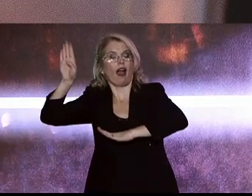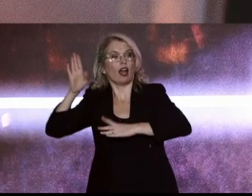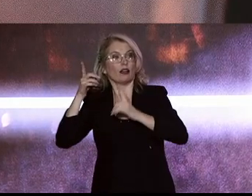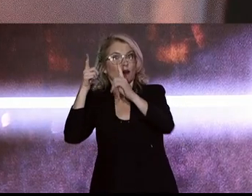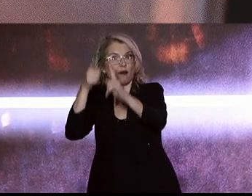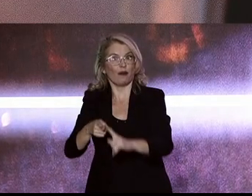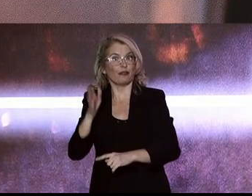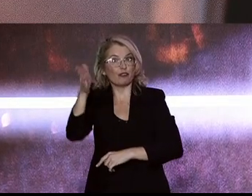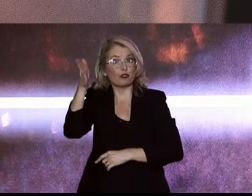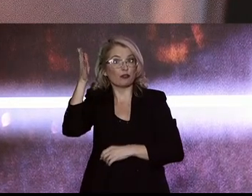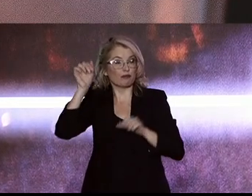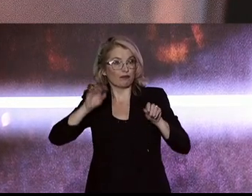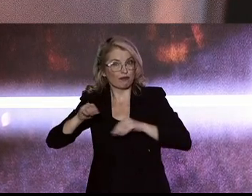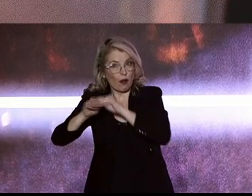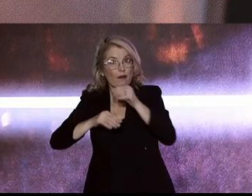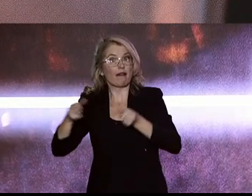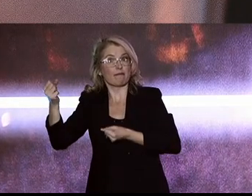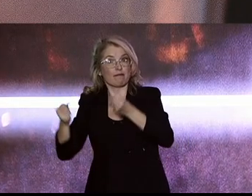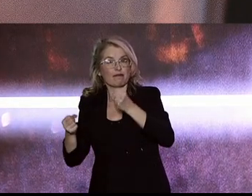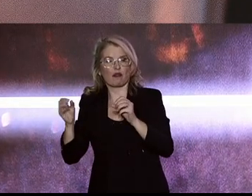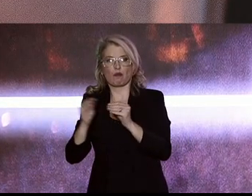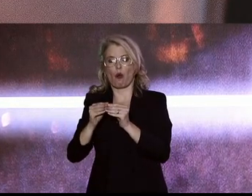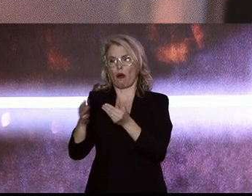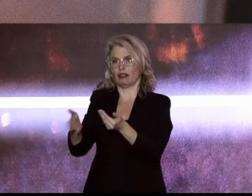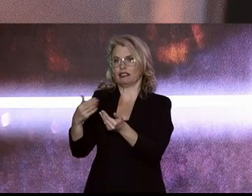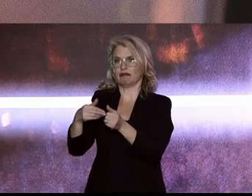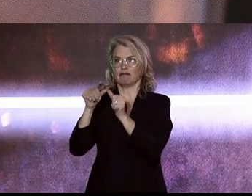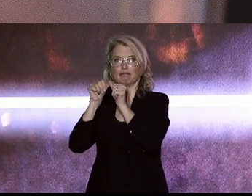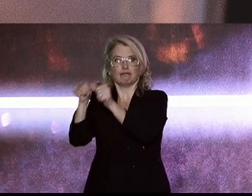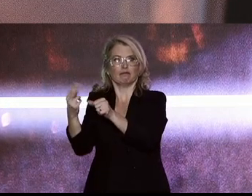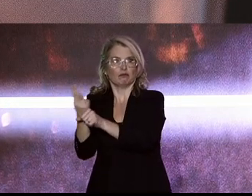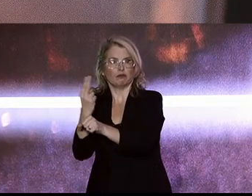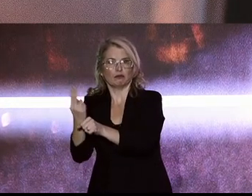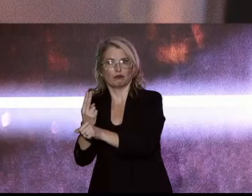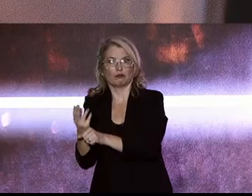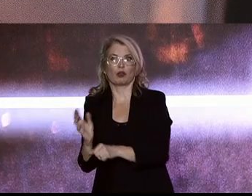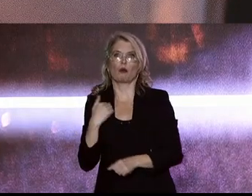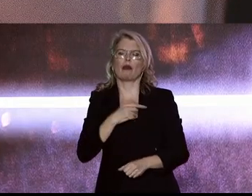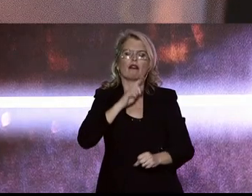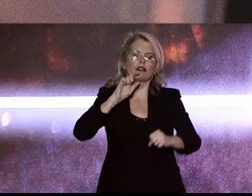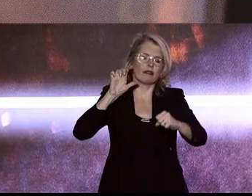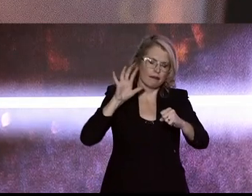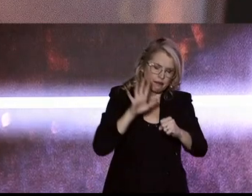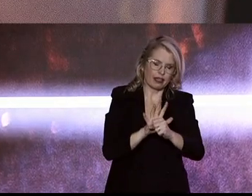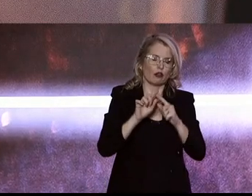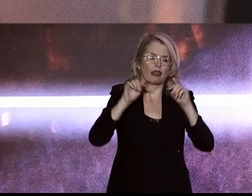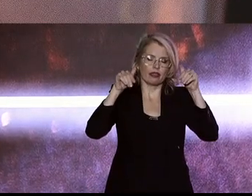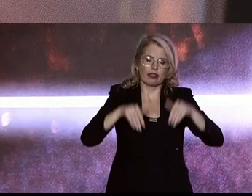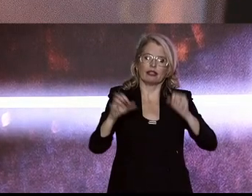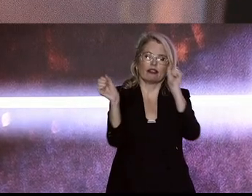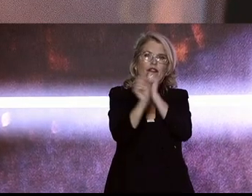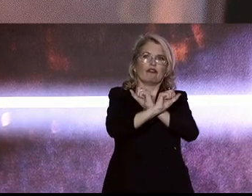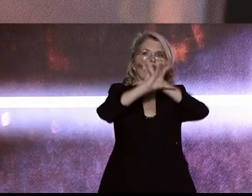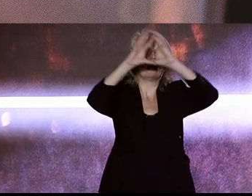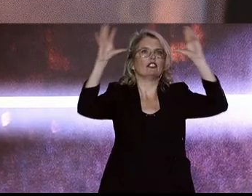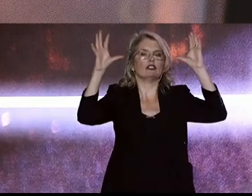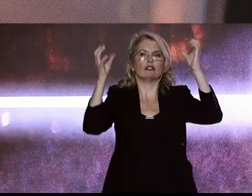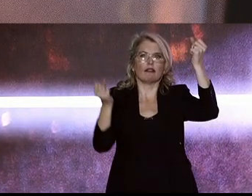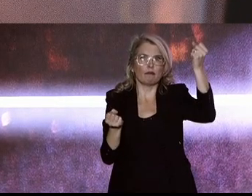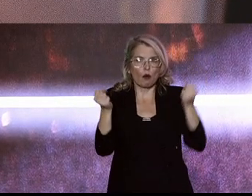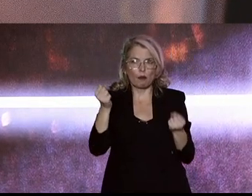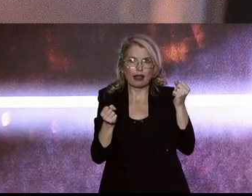future mobility that is more sustainable. We are so committed to this vision of